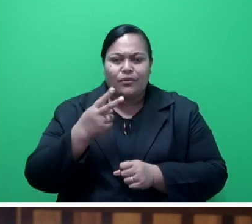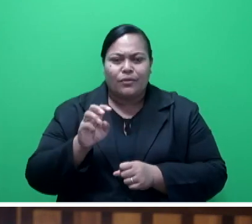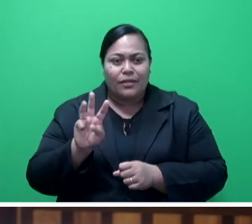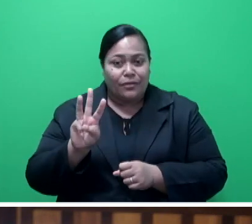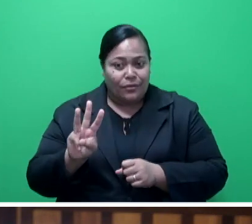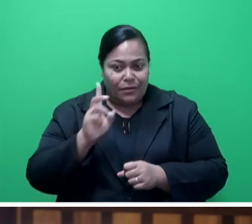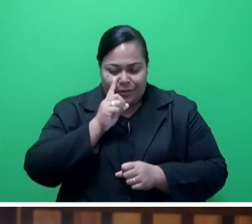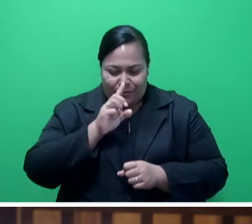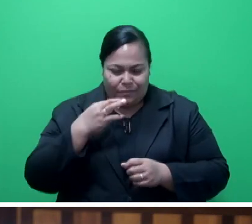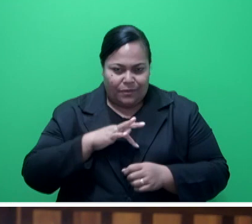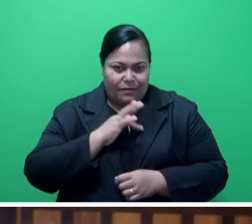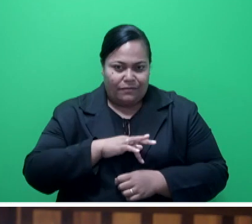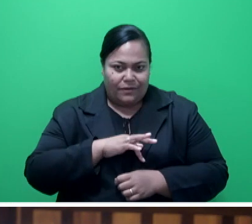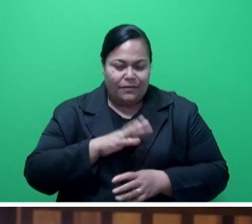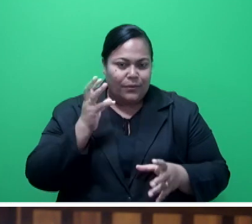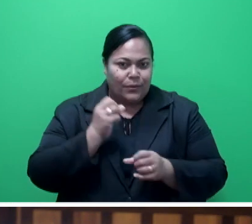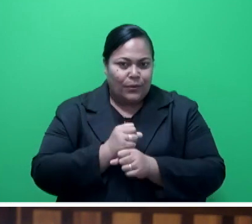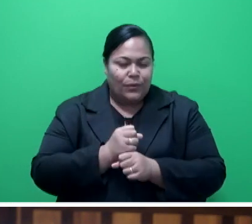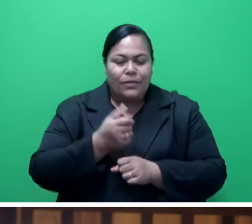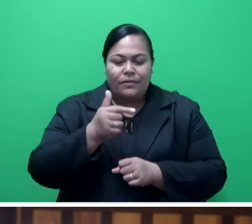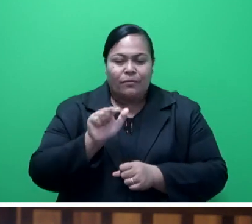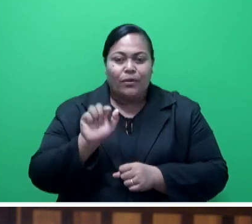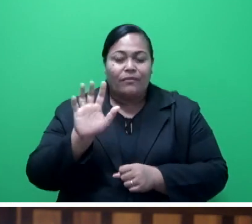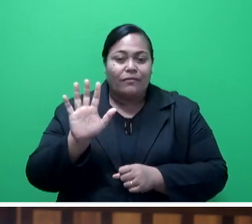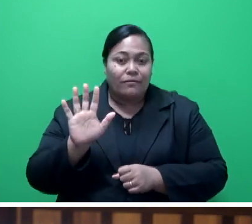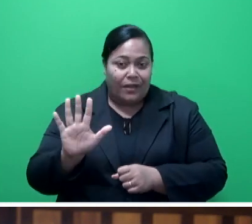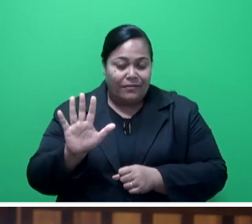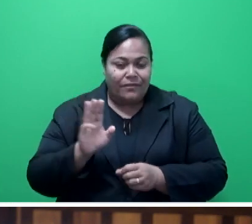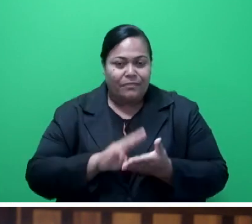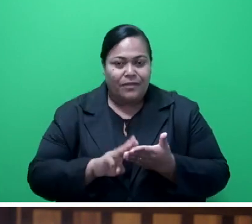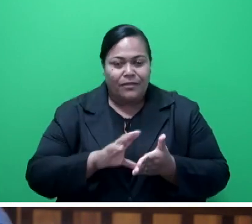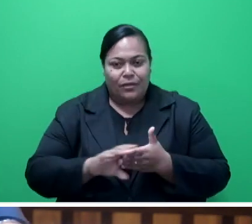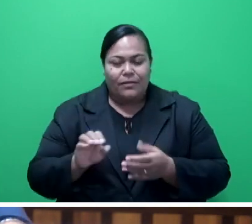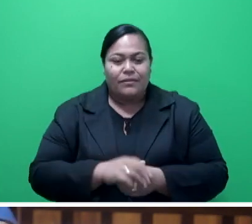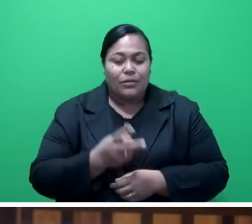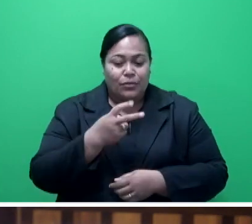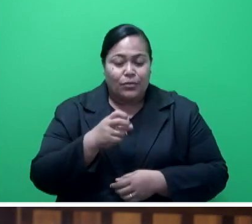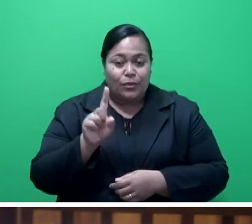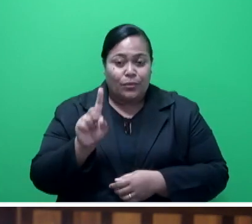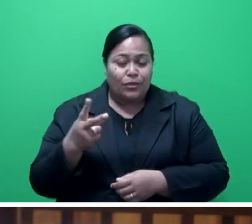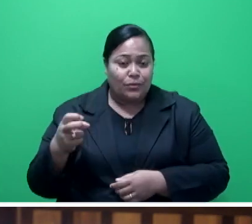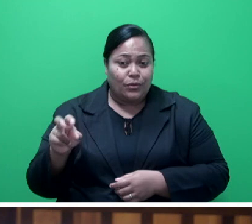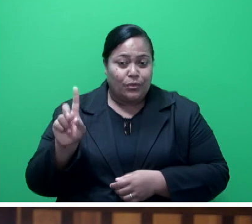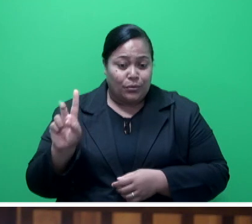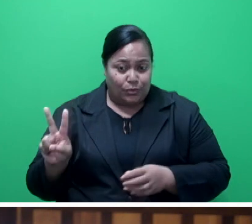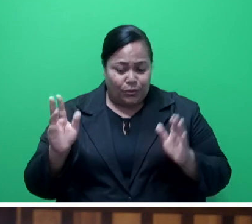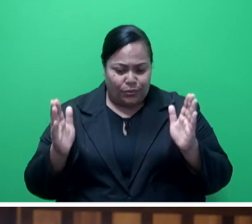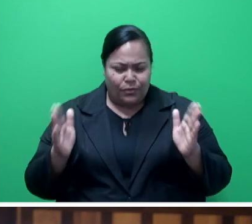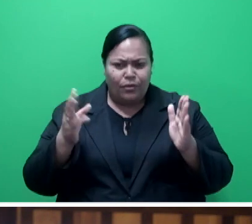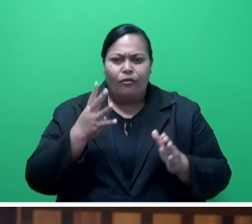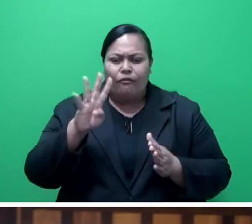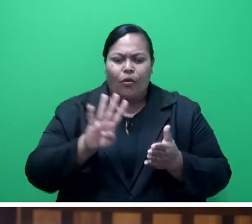government investment of $7.5 million. In the 2021-2022 national budget, sir, a total of $4 million was allocated,